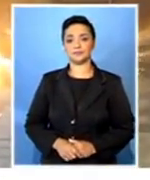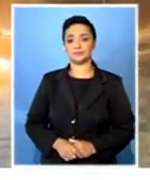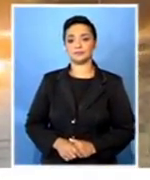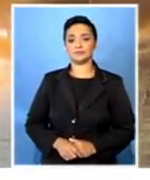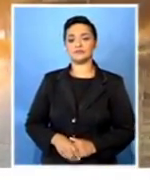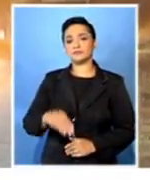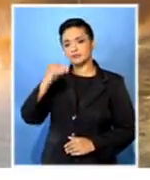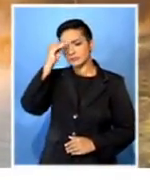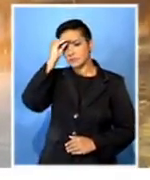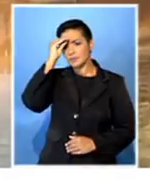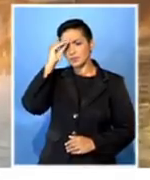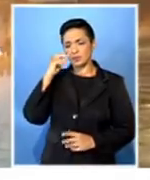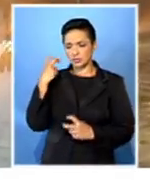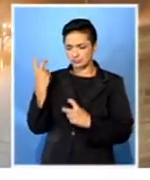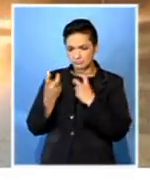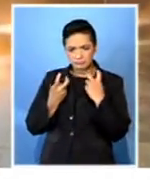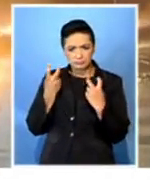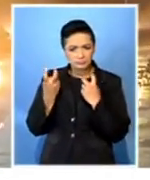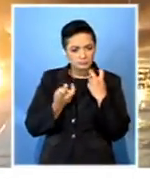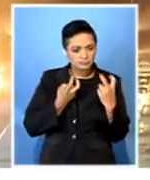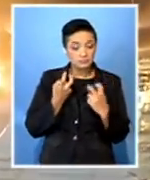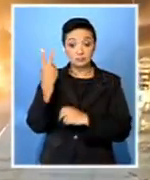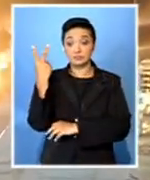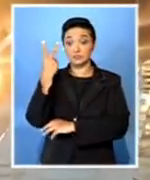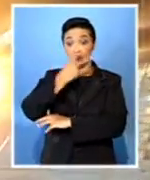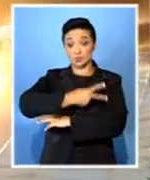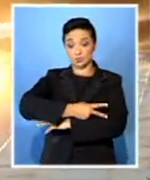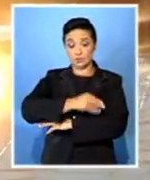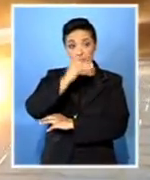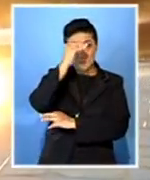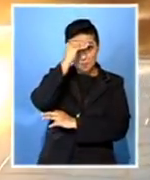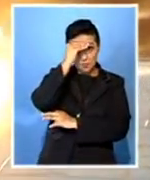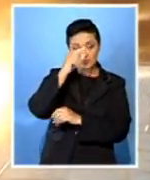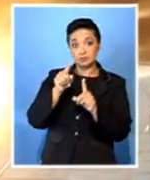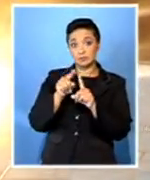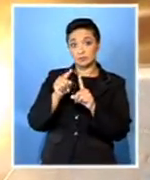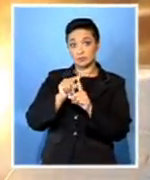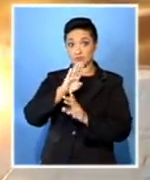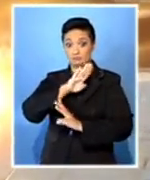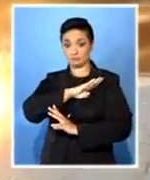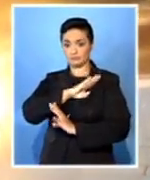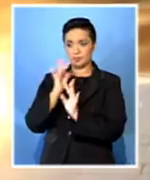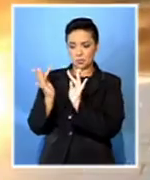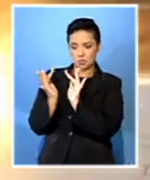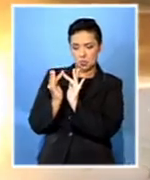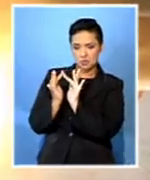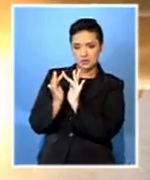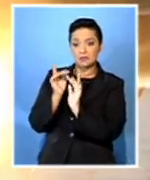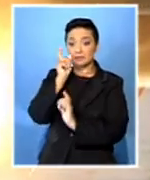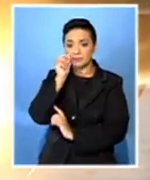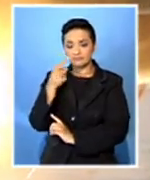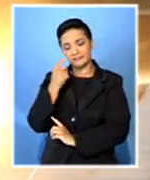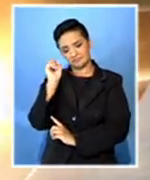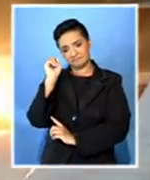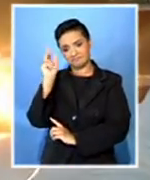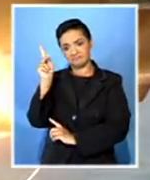An intense search lasting 2 days. Police and the Defence Force finally made contact with the soldier. He then agreed to